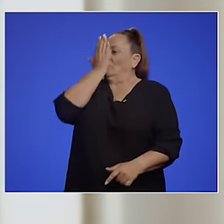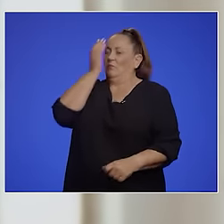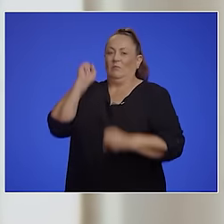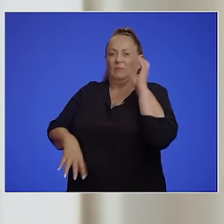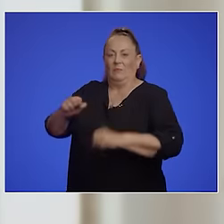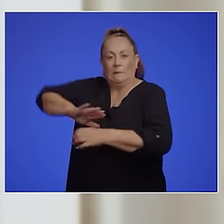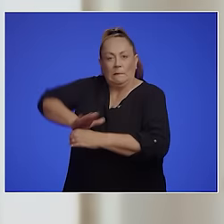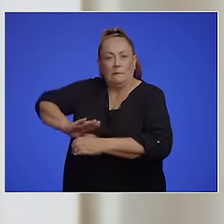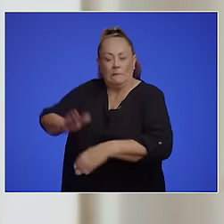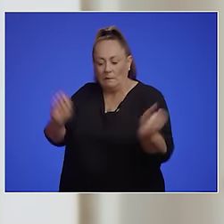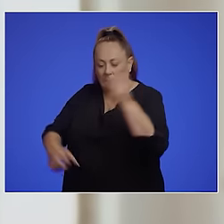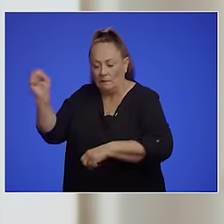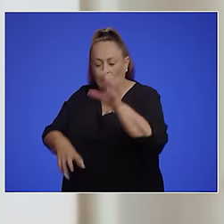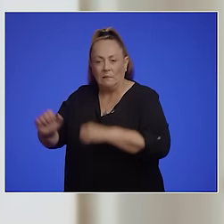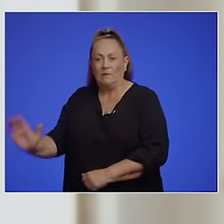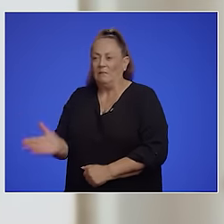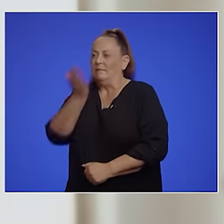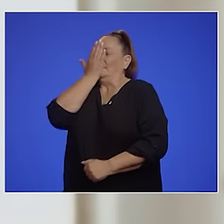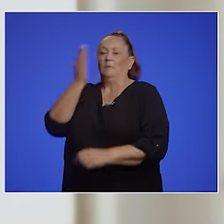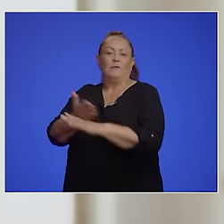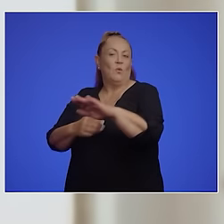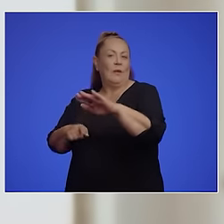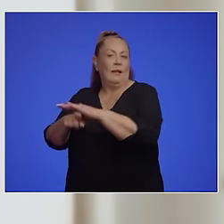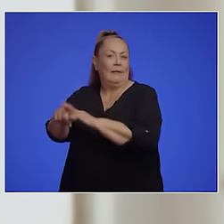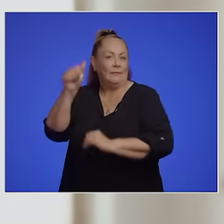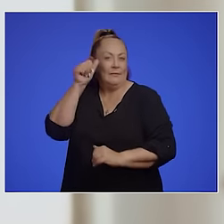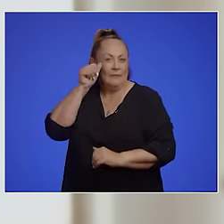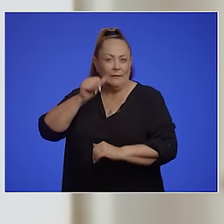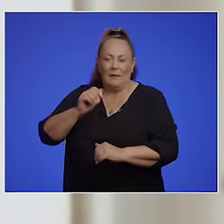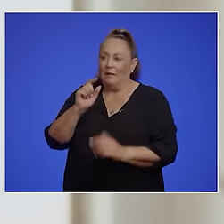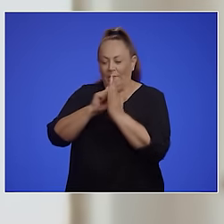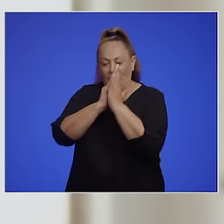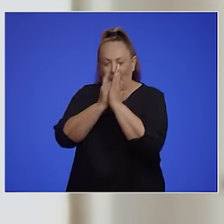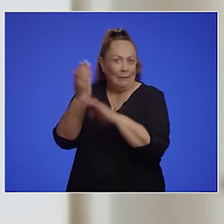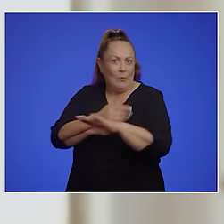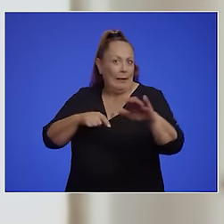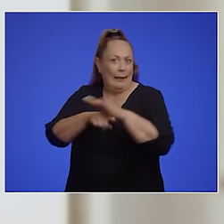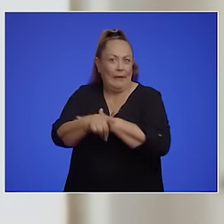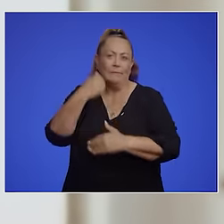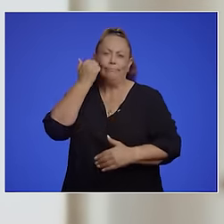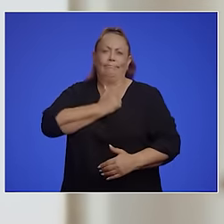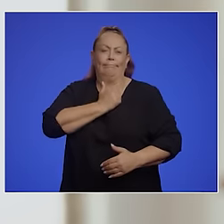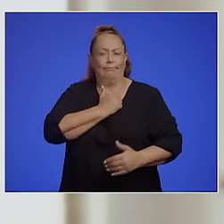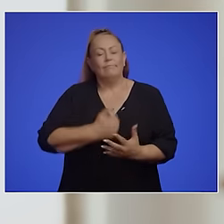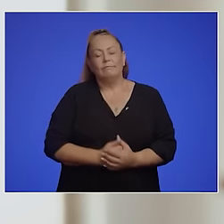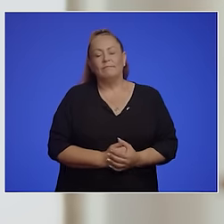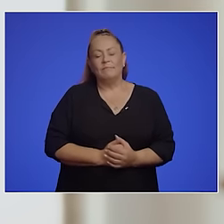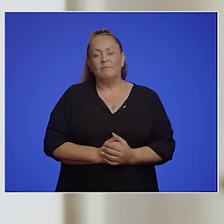I'm jamming stuff into my suitcase in the hours and often the minutes before it's time for me to leave.